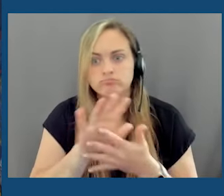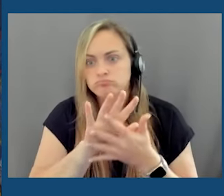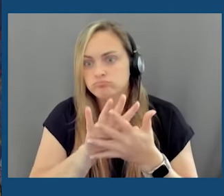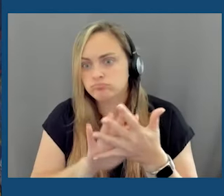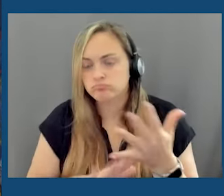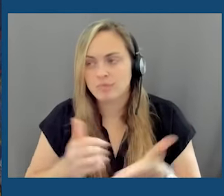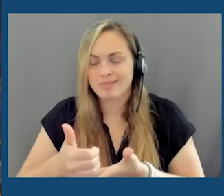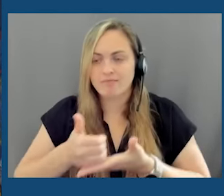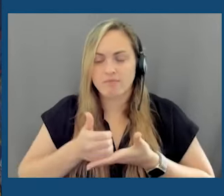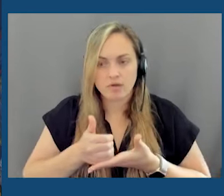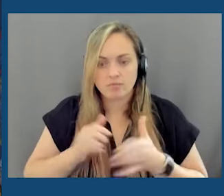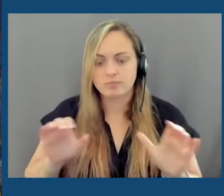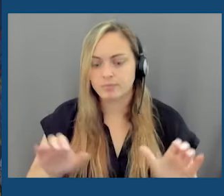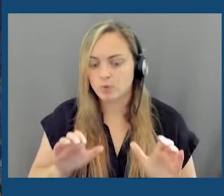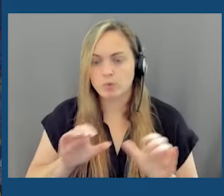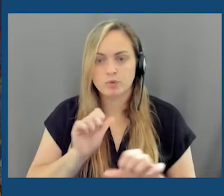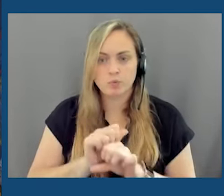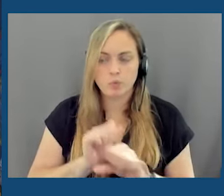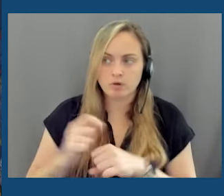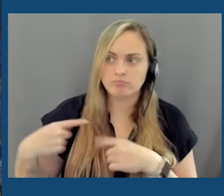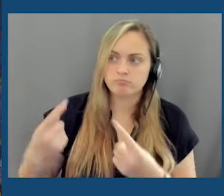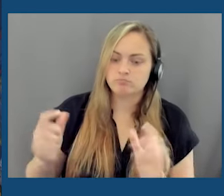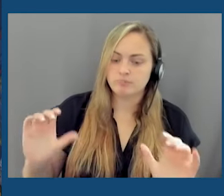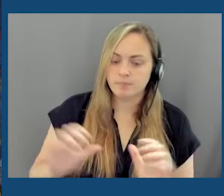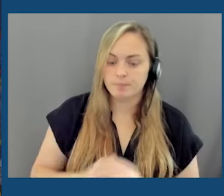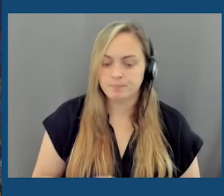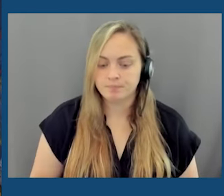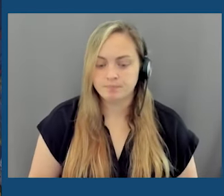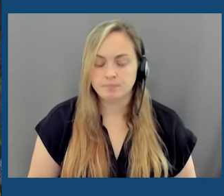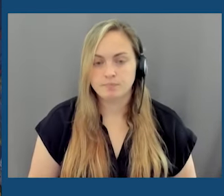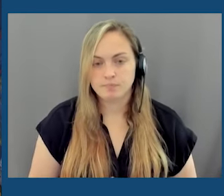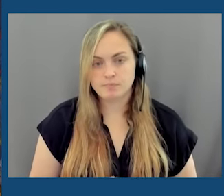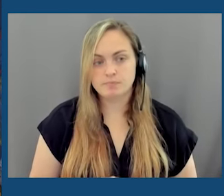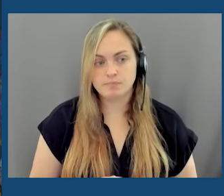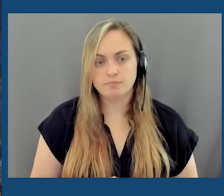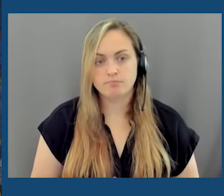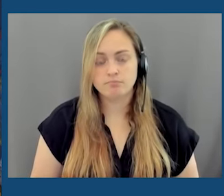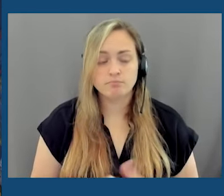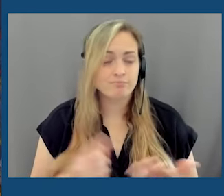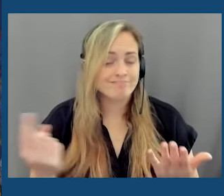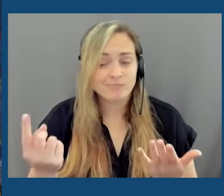us in doing the work that we have done. As always,